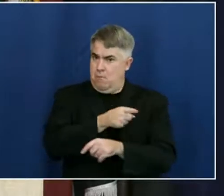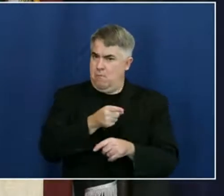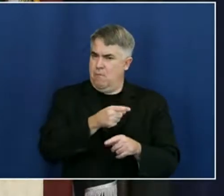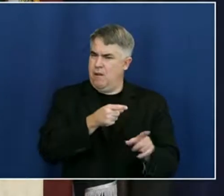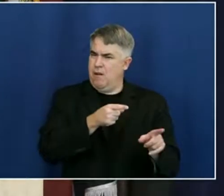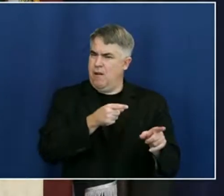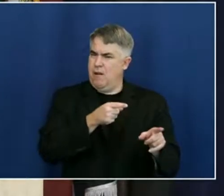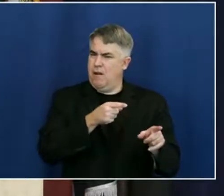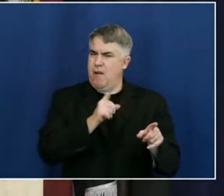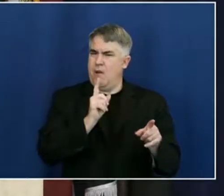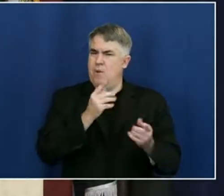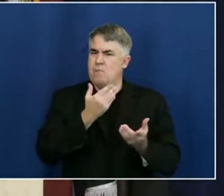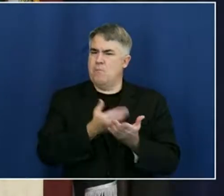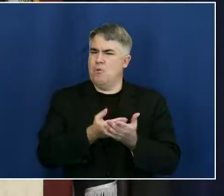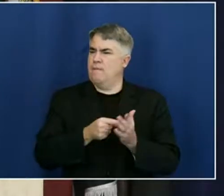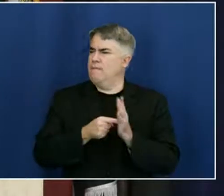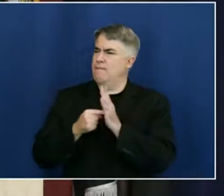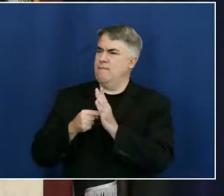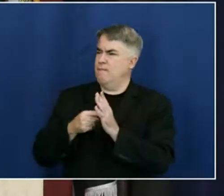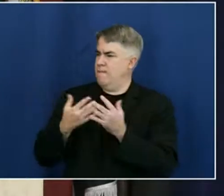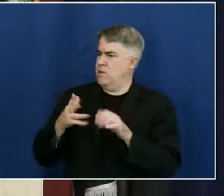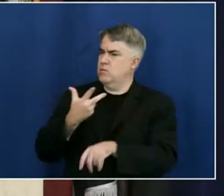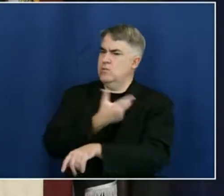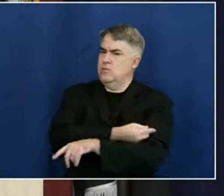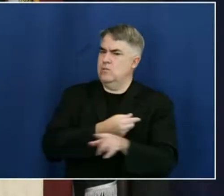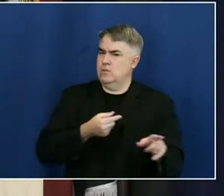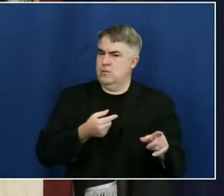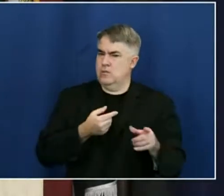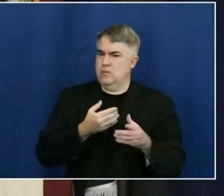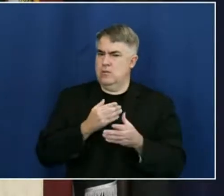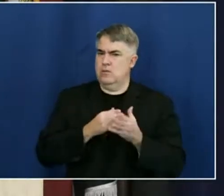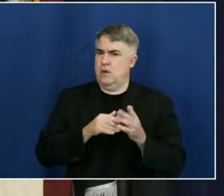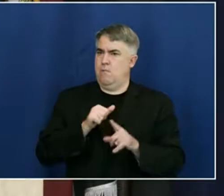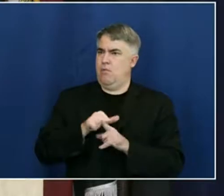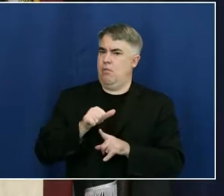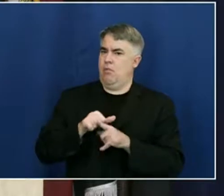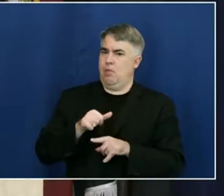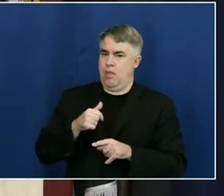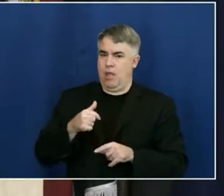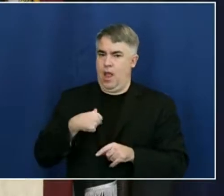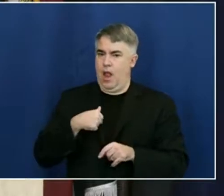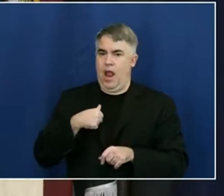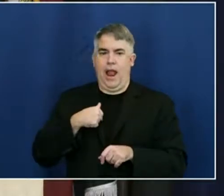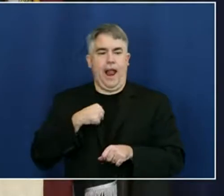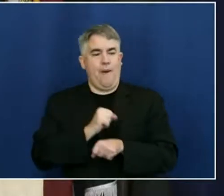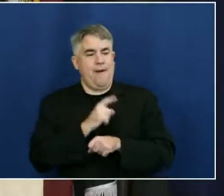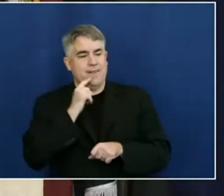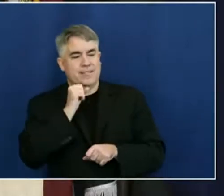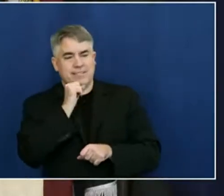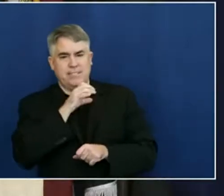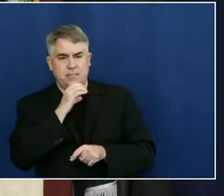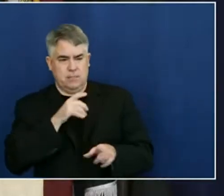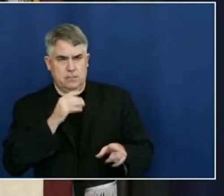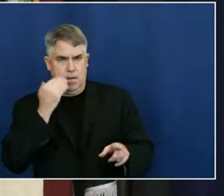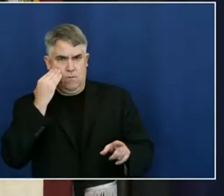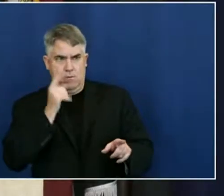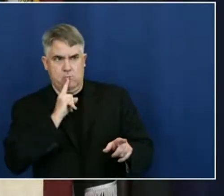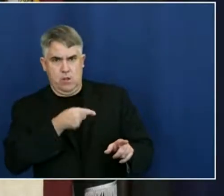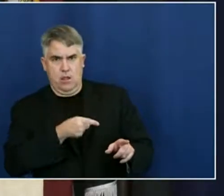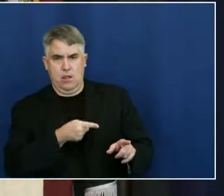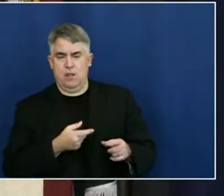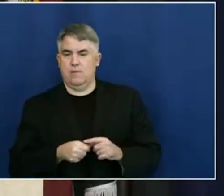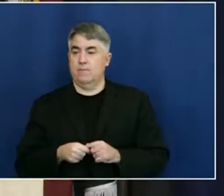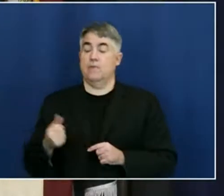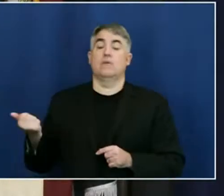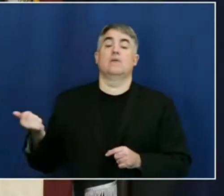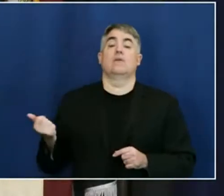people aren't abusing this as a loophole to jump the line? Yeah, for that program, it requires a doctor's note for a doctor to certify and verify